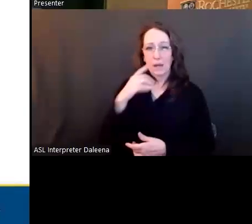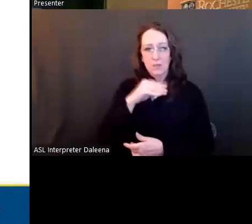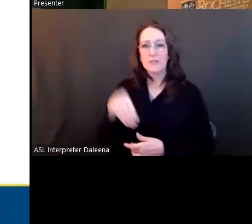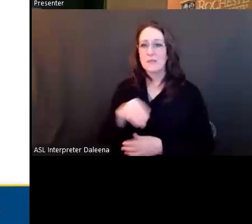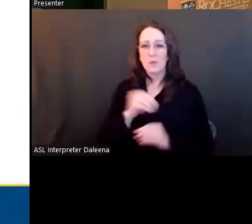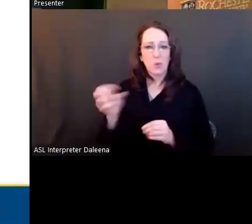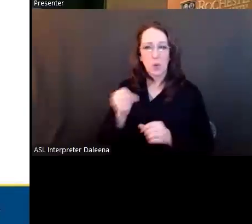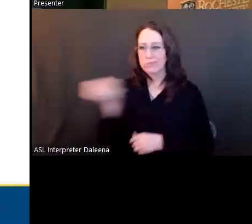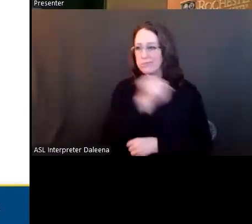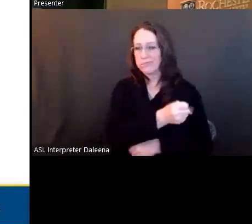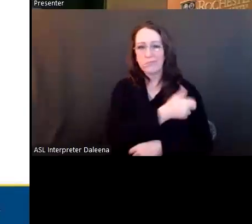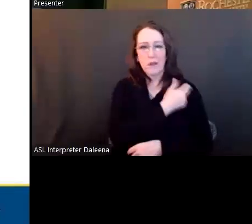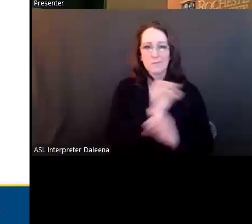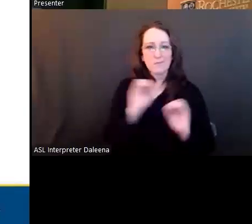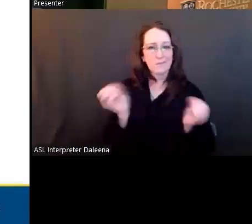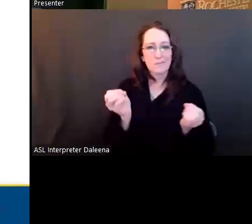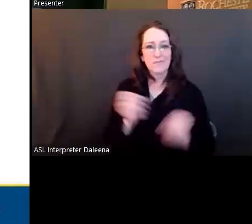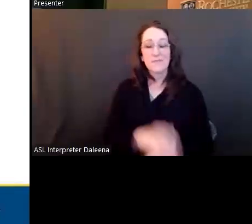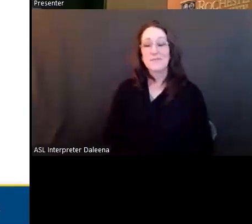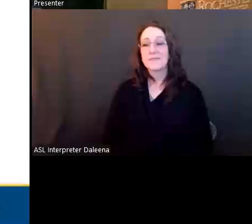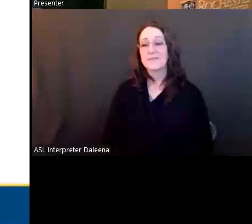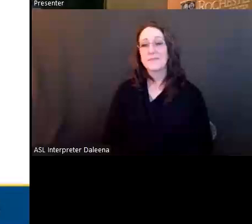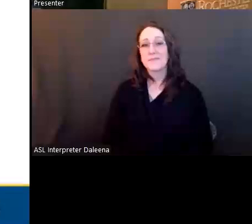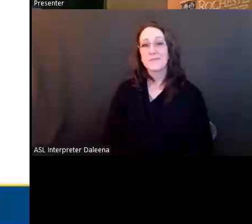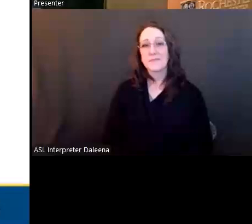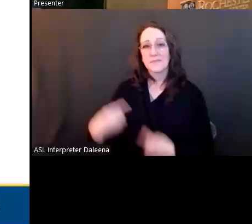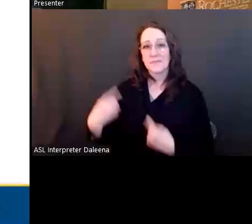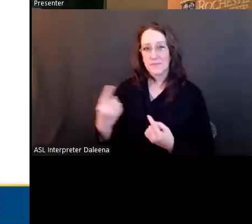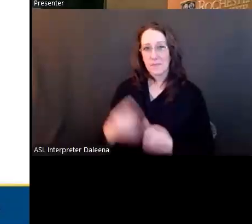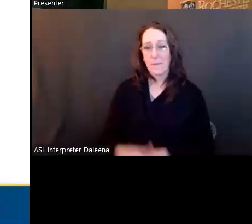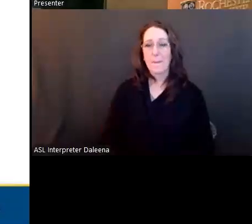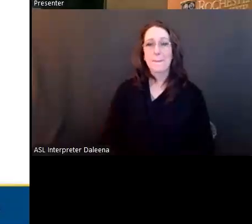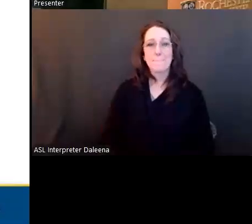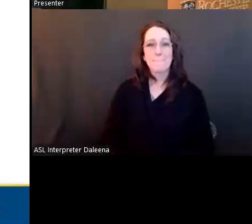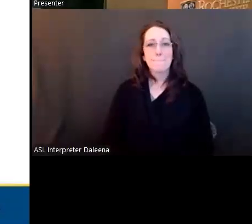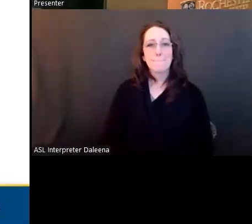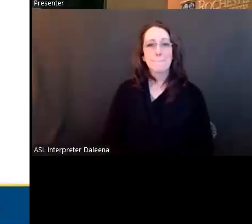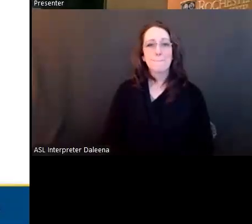hospitalizations to date.